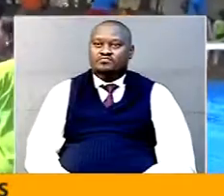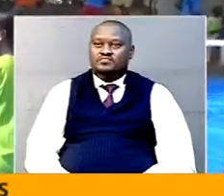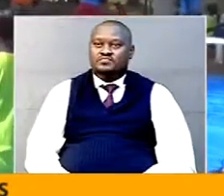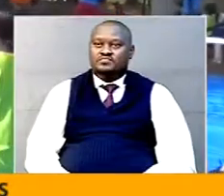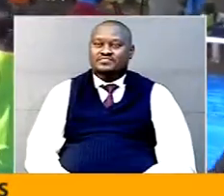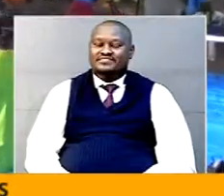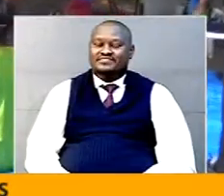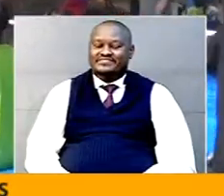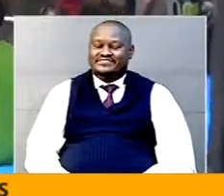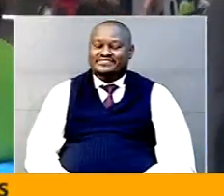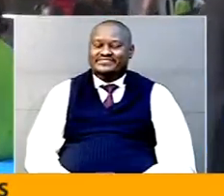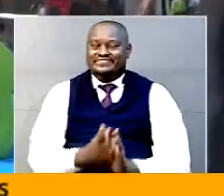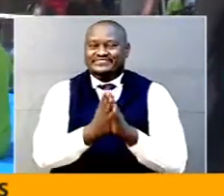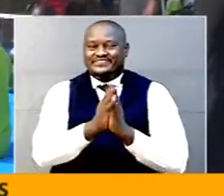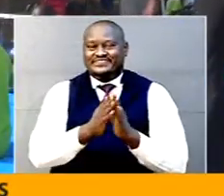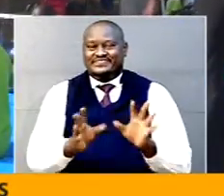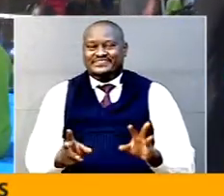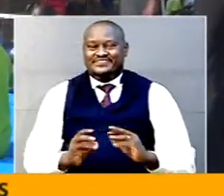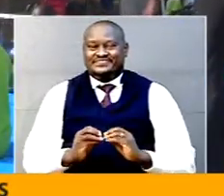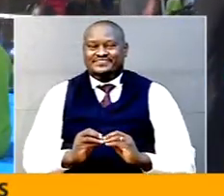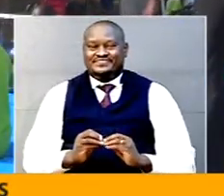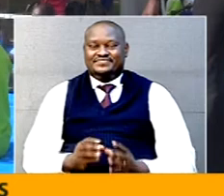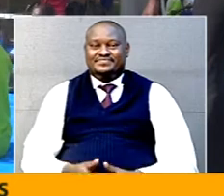For UBC, Helen Barbara, Jizamba.